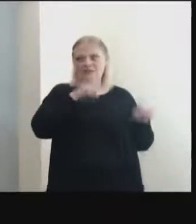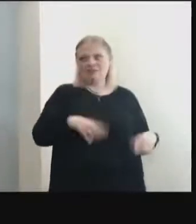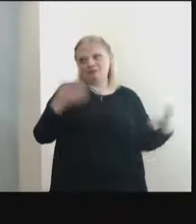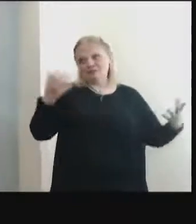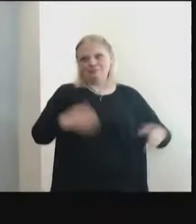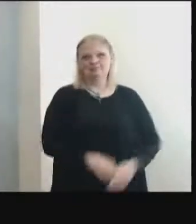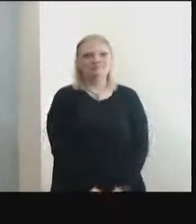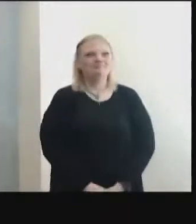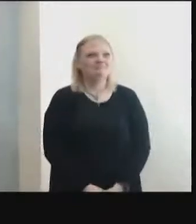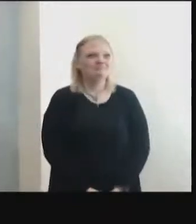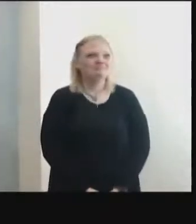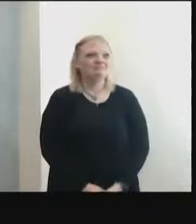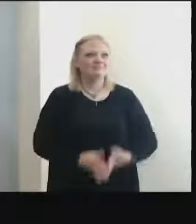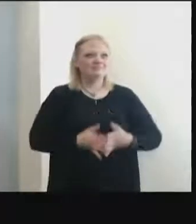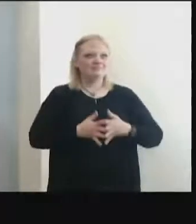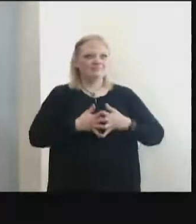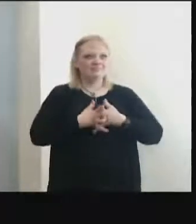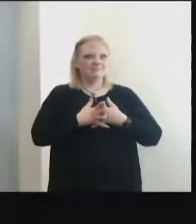it.